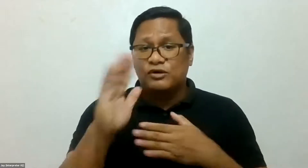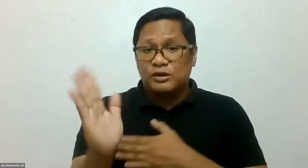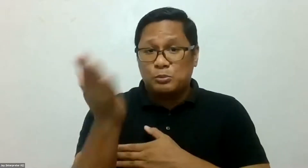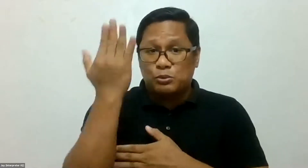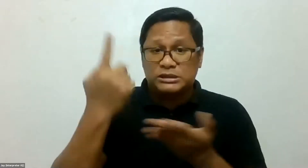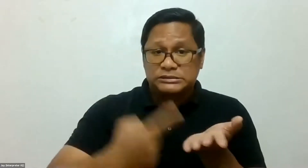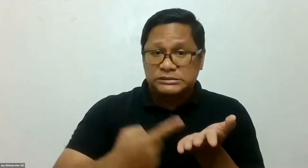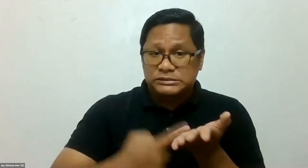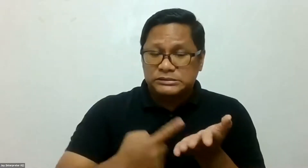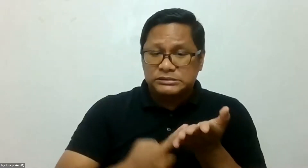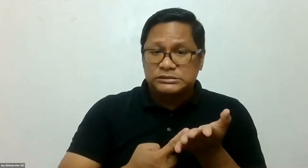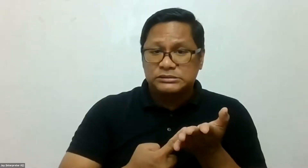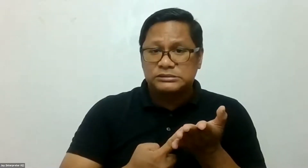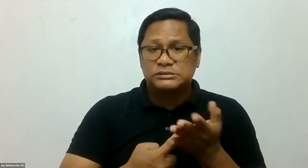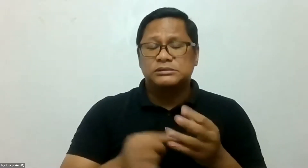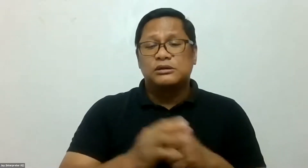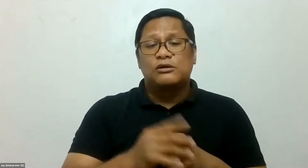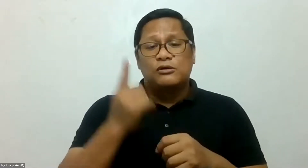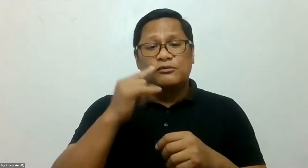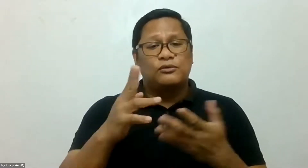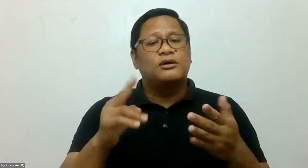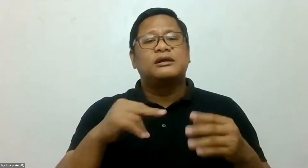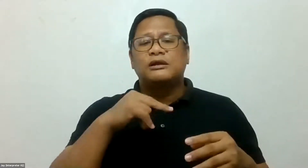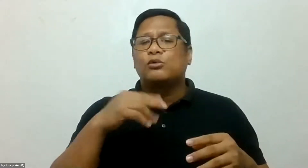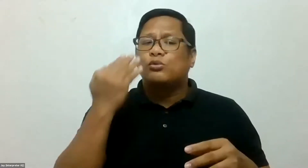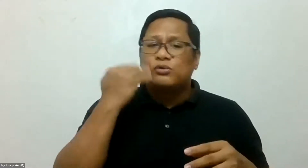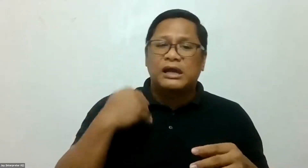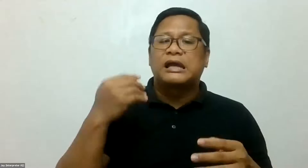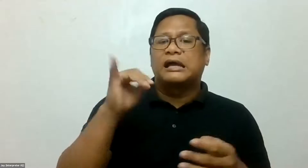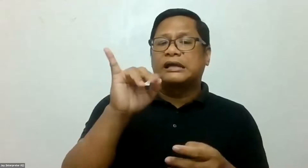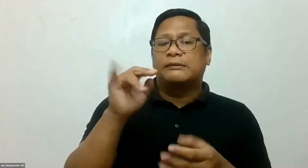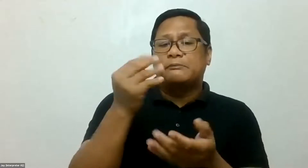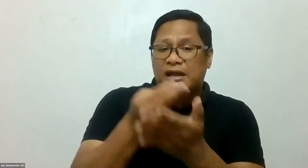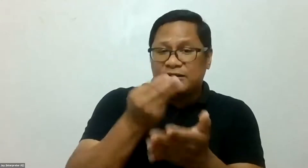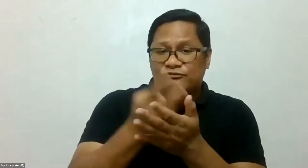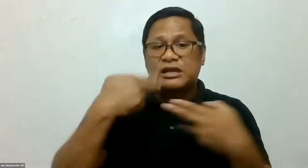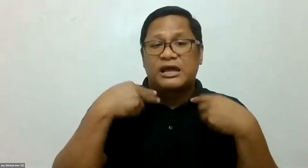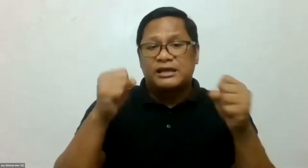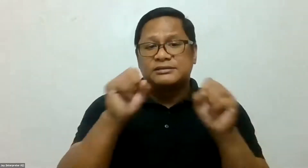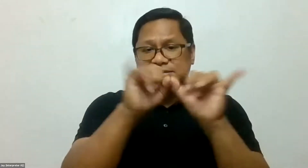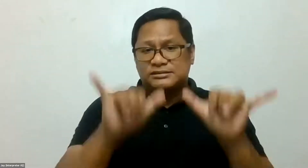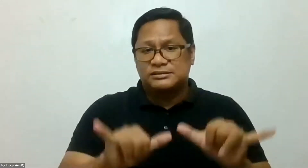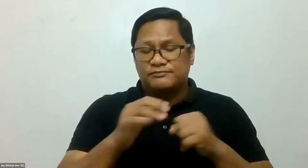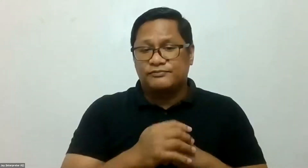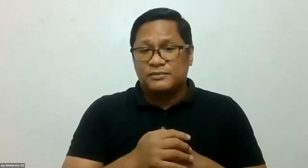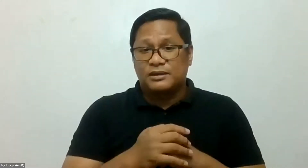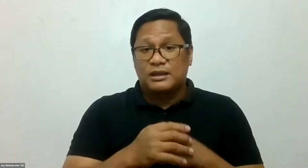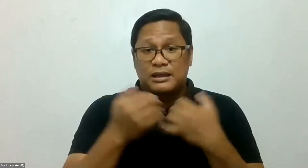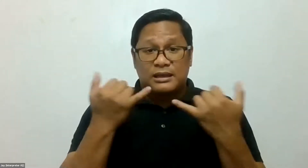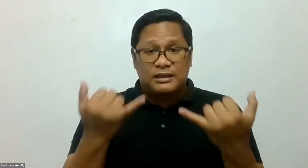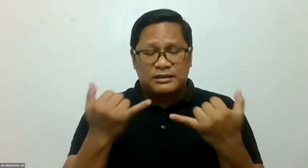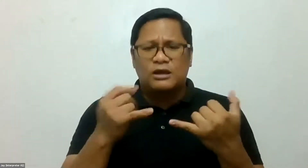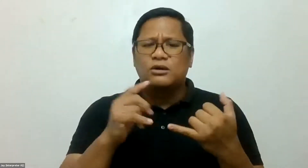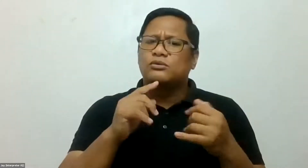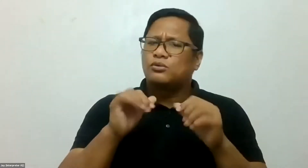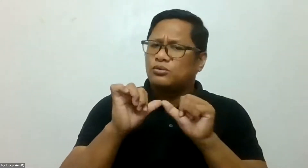discussion, mostly on the underinvestment in the healthcare system. In an era of pandemic, there is a need to further push the